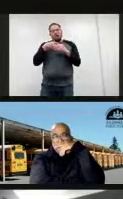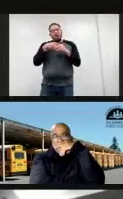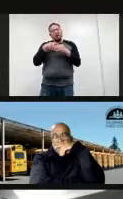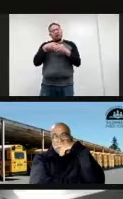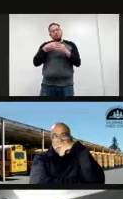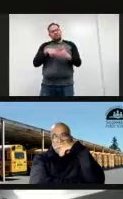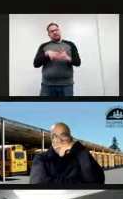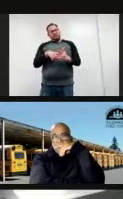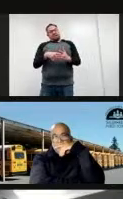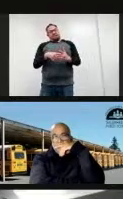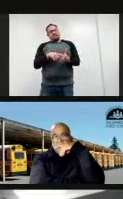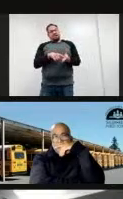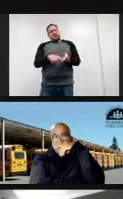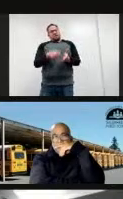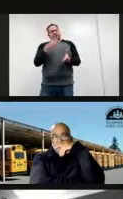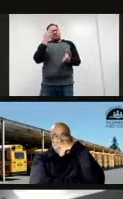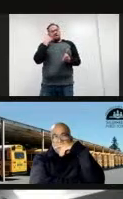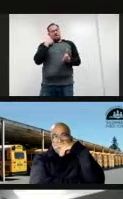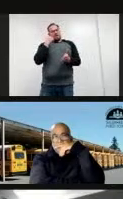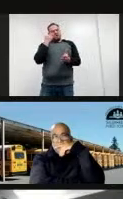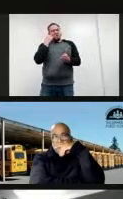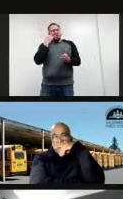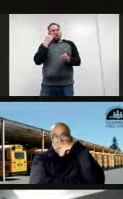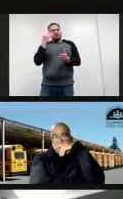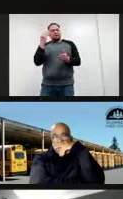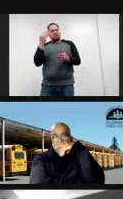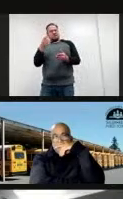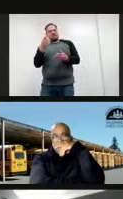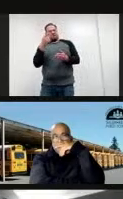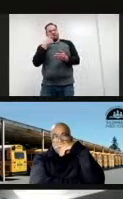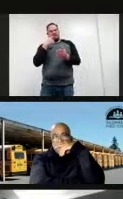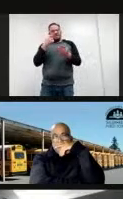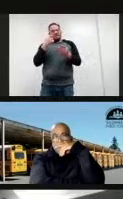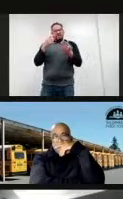beginning salary piece. I know, Chair, you mentioned kind of like that 280.